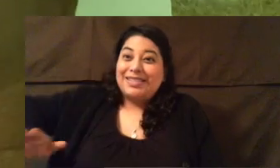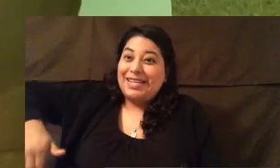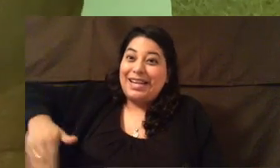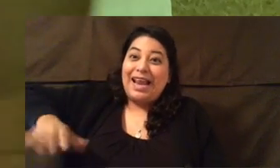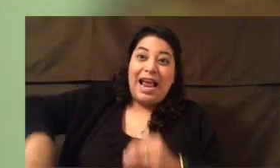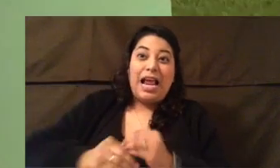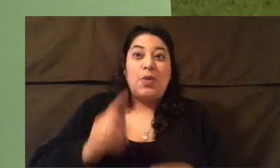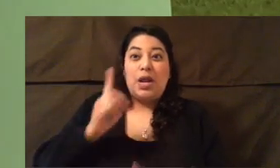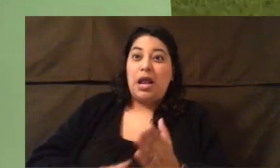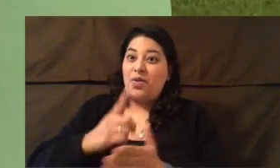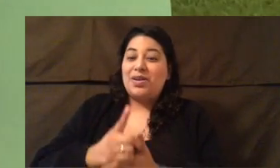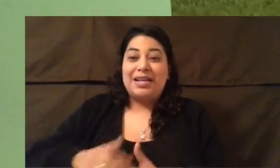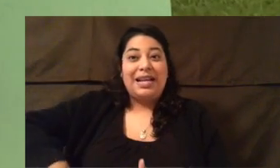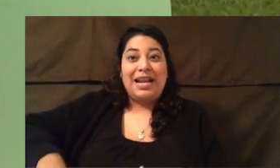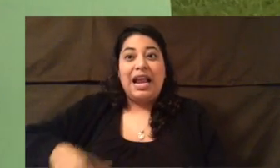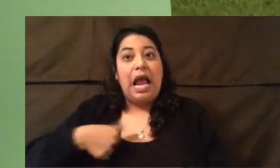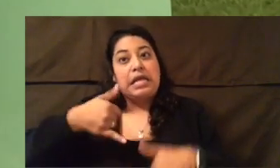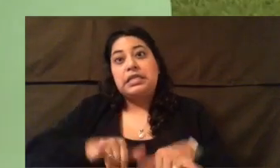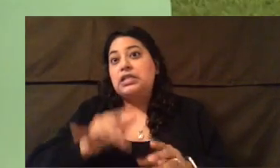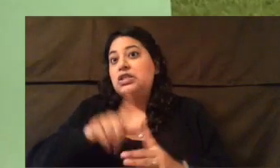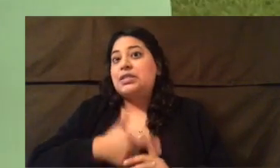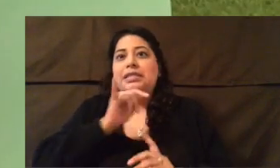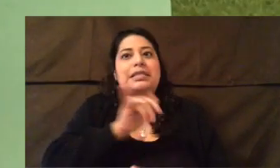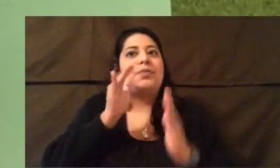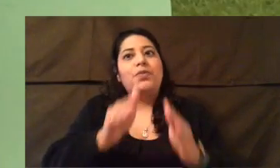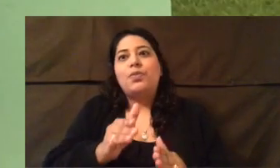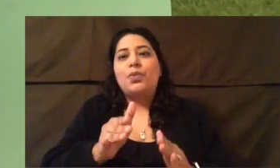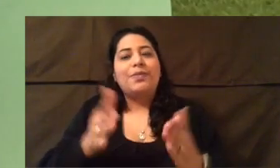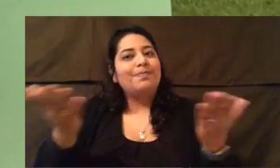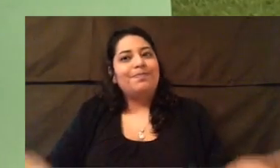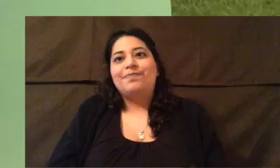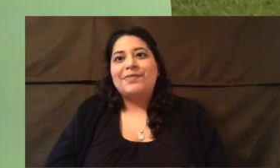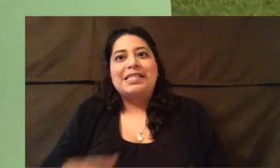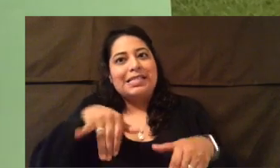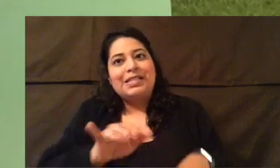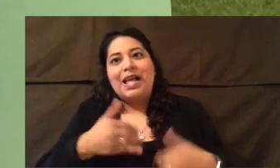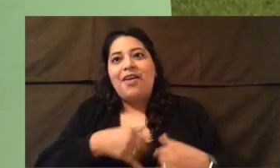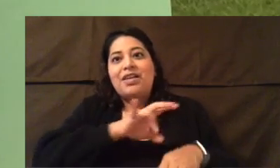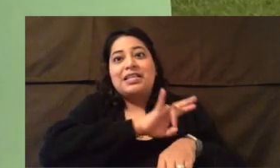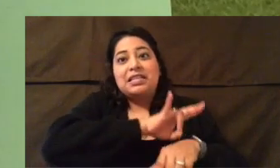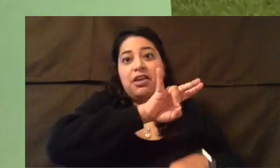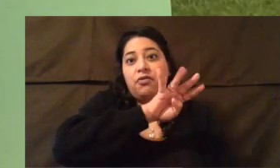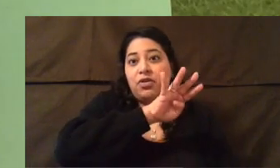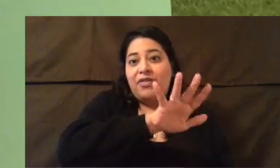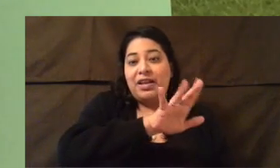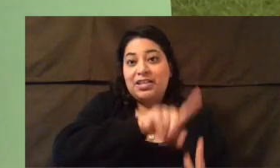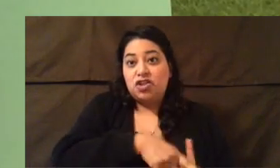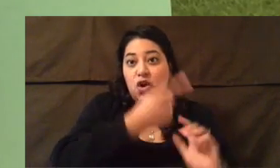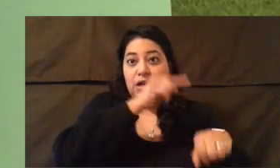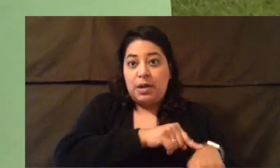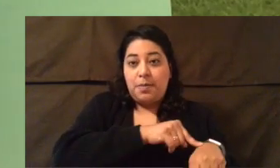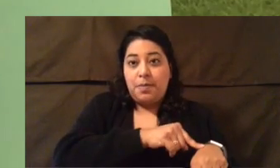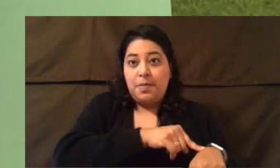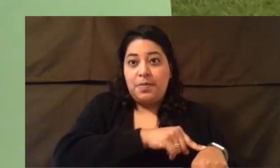haven't done one yet where we are adding an hour. Okay, I still start the same way, boys and girls. I still have my